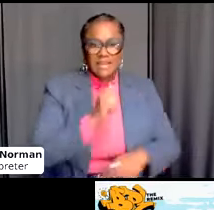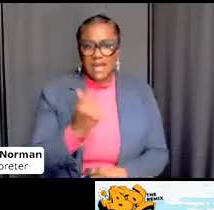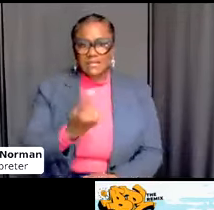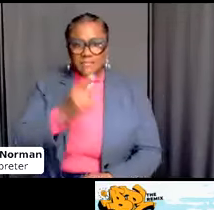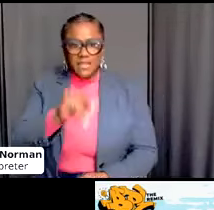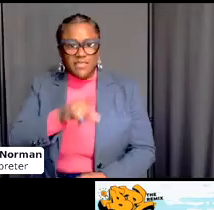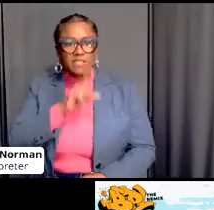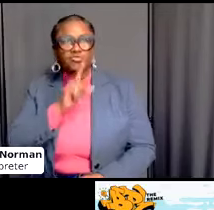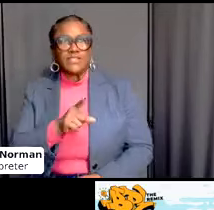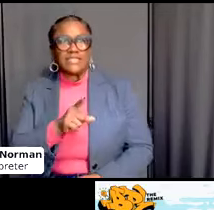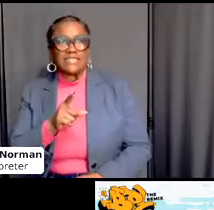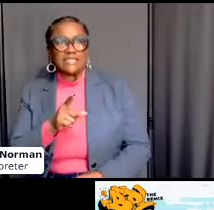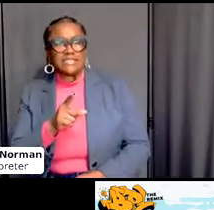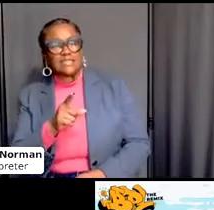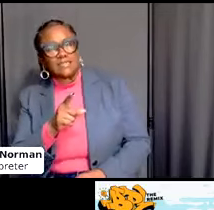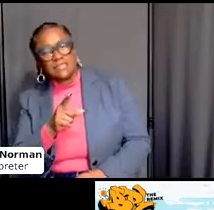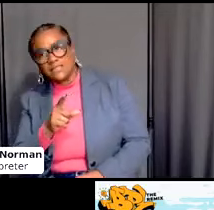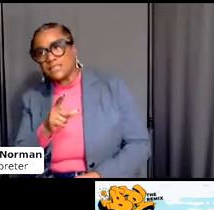do